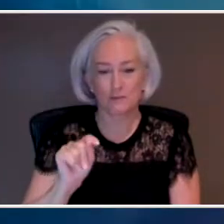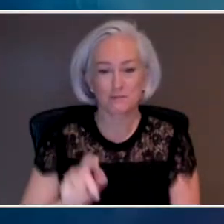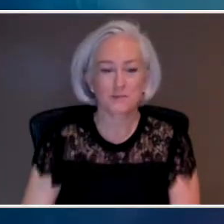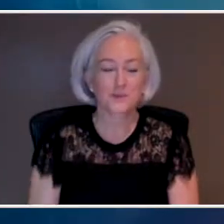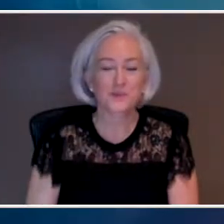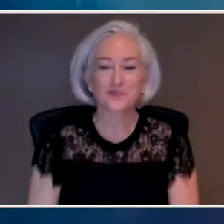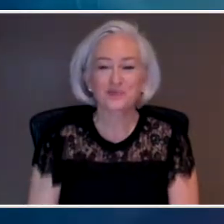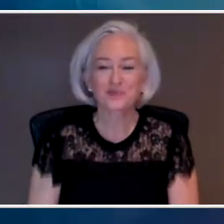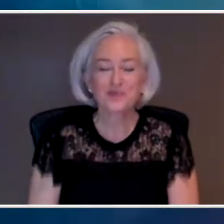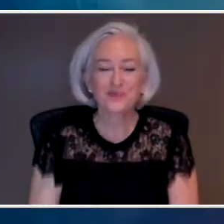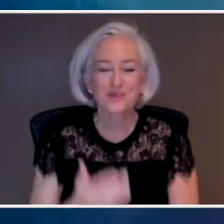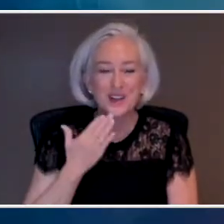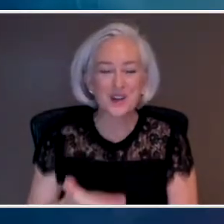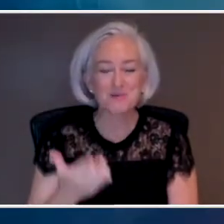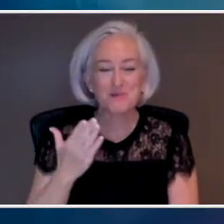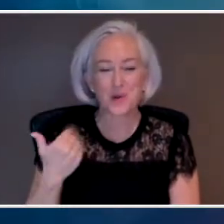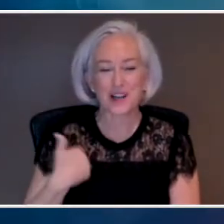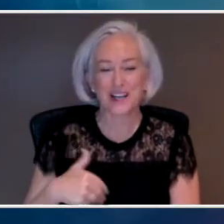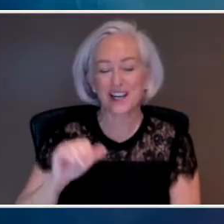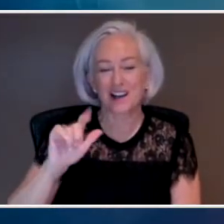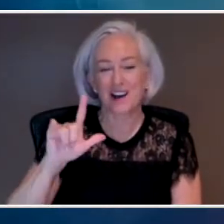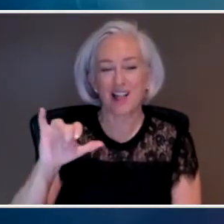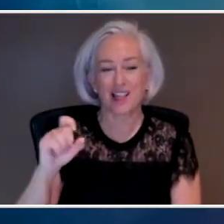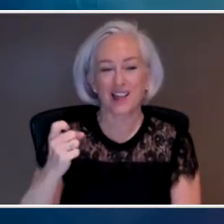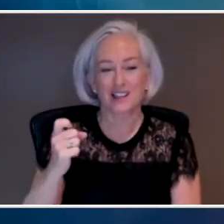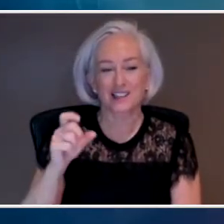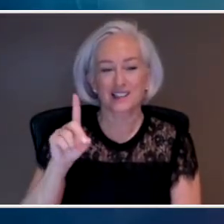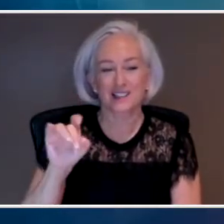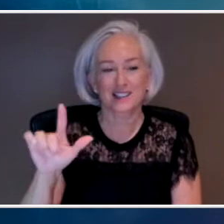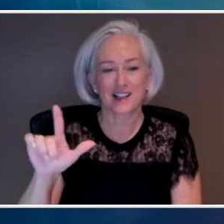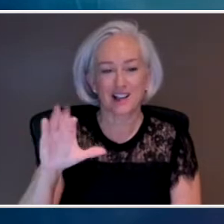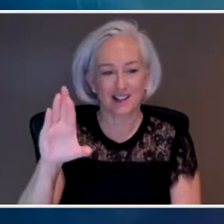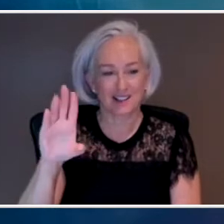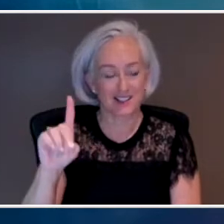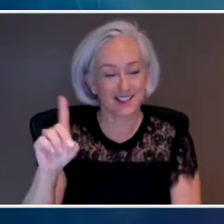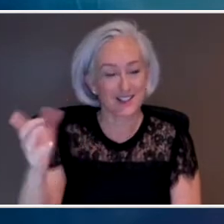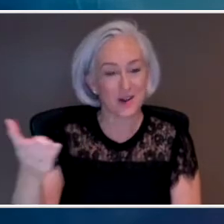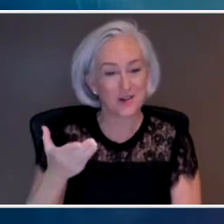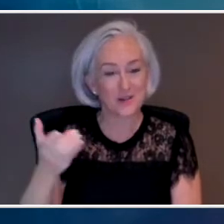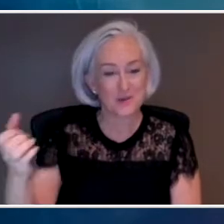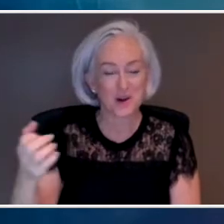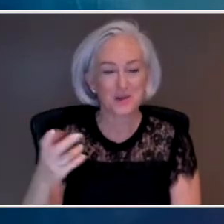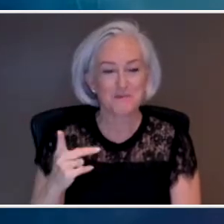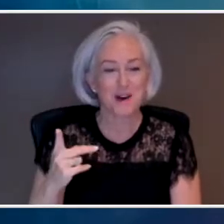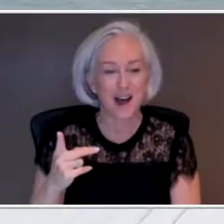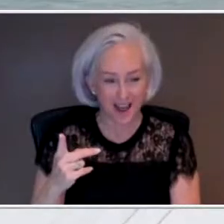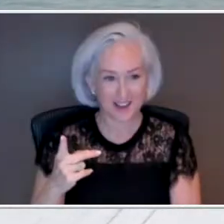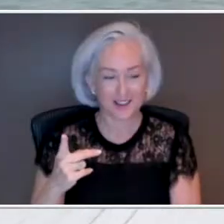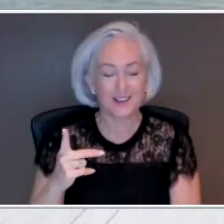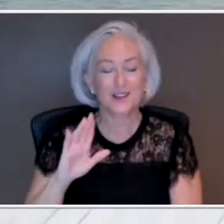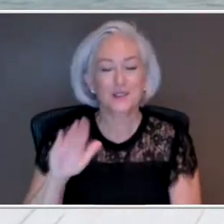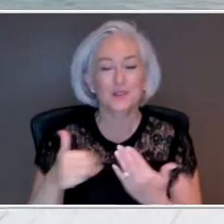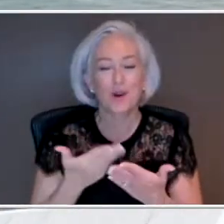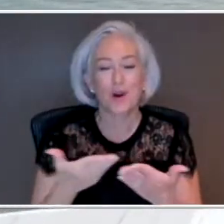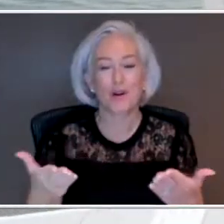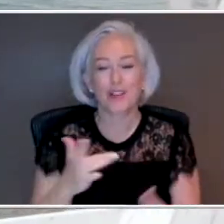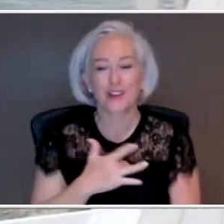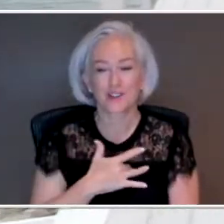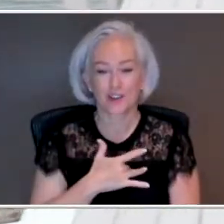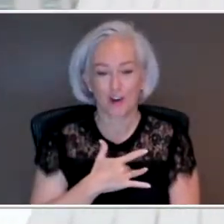Good morning. I'm Alexis Delcid. Welcome back to All Things Heart. Here's what we're talking about today. And we have said this